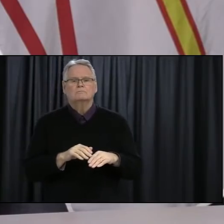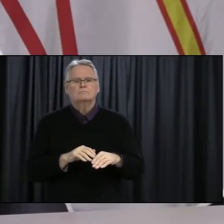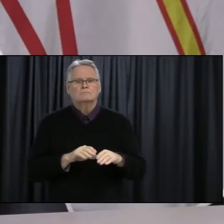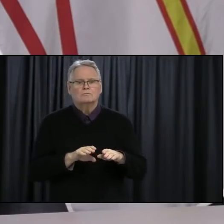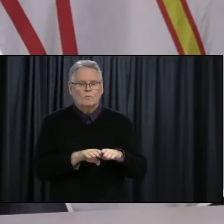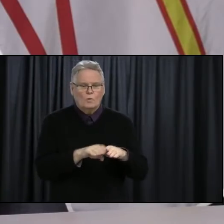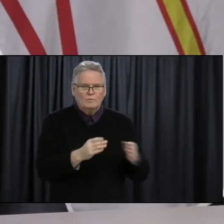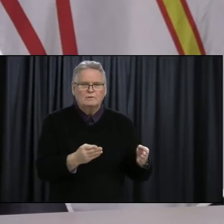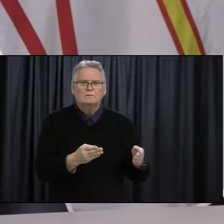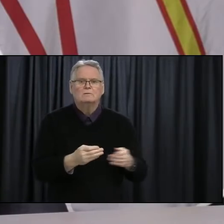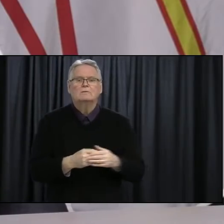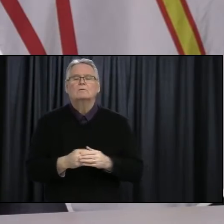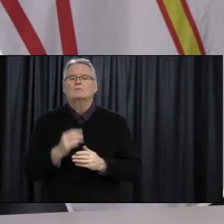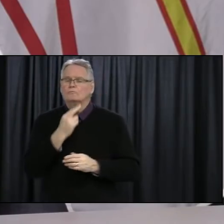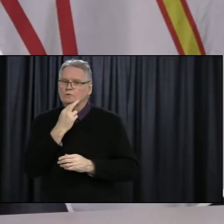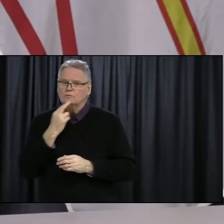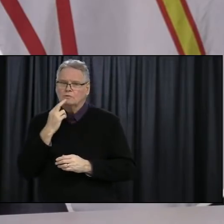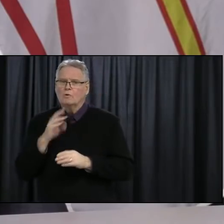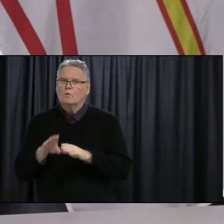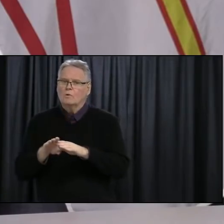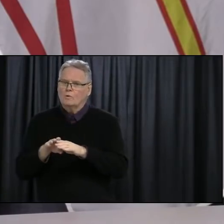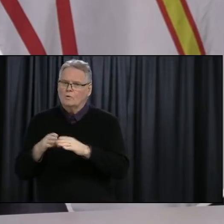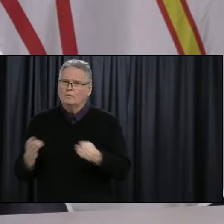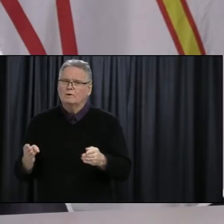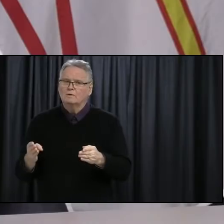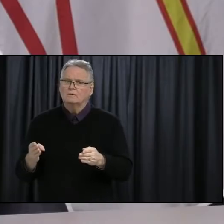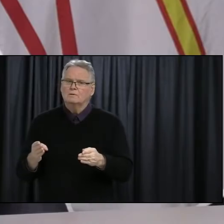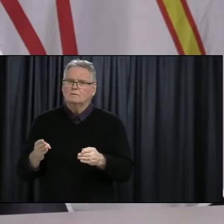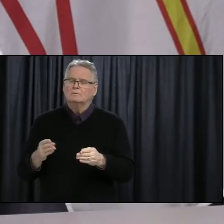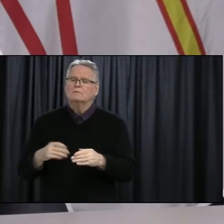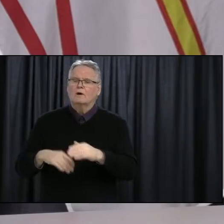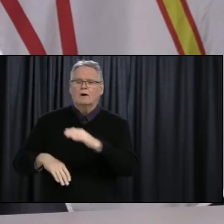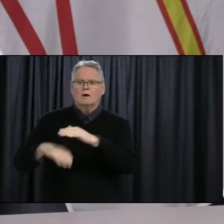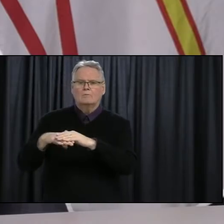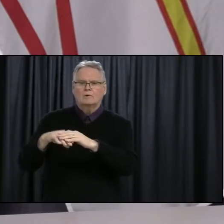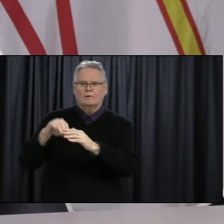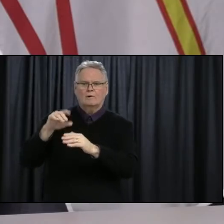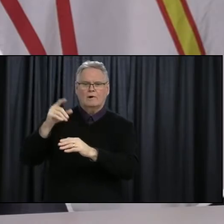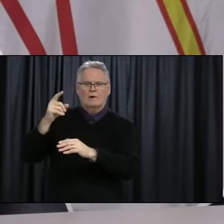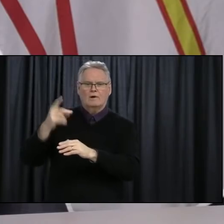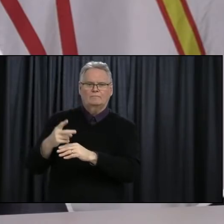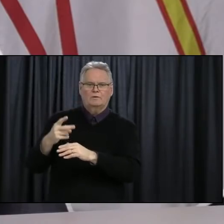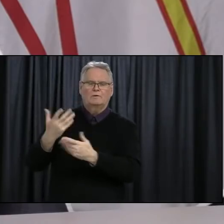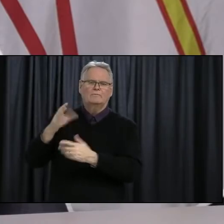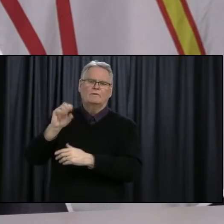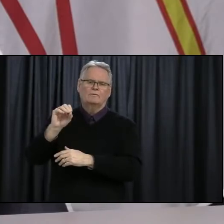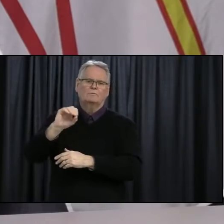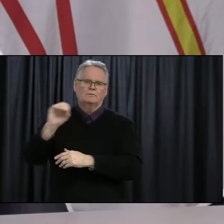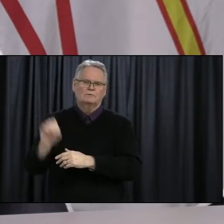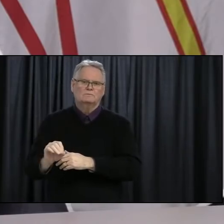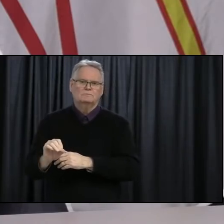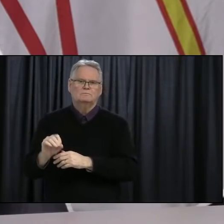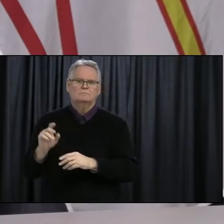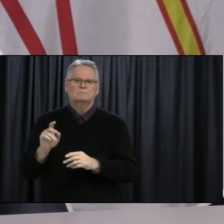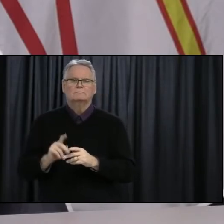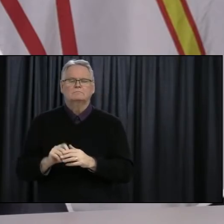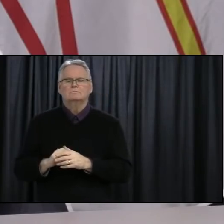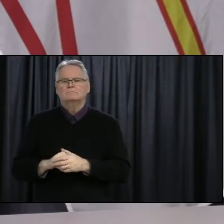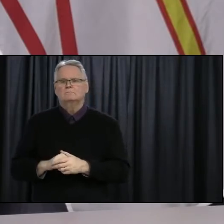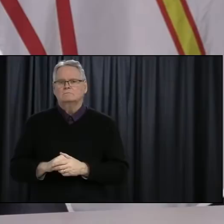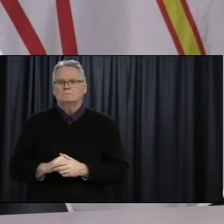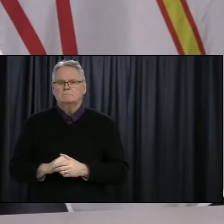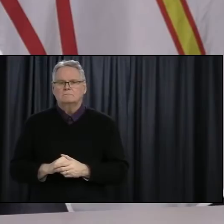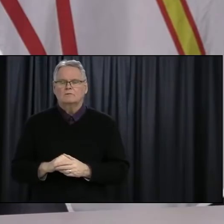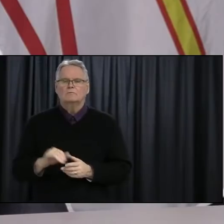provided that physical distancing can be maintained between patrons at tables, and buffets remain prohibited. Bars,